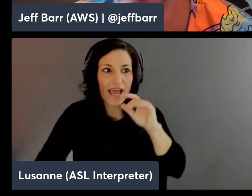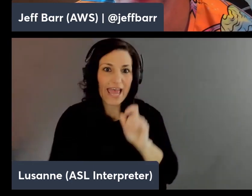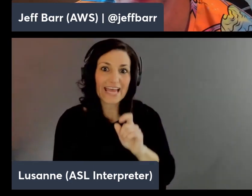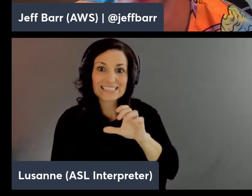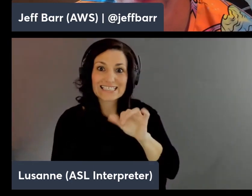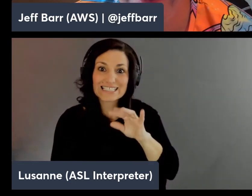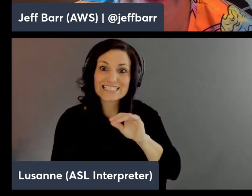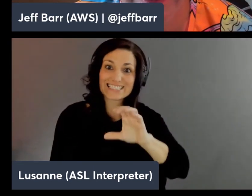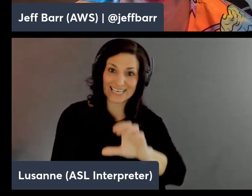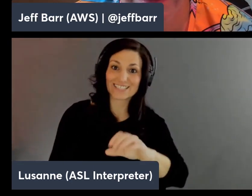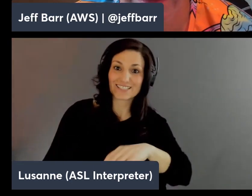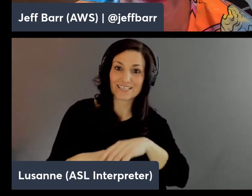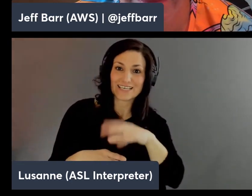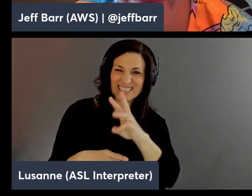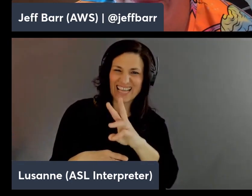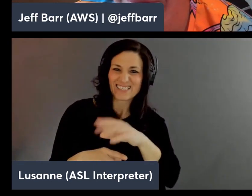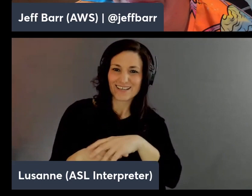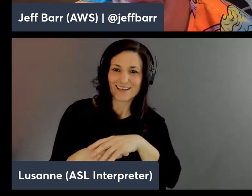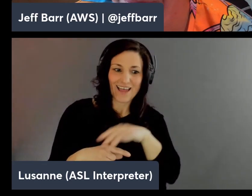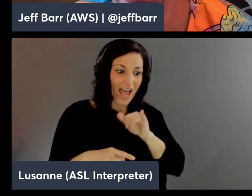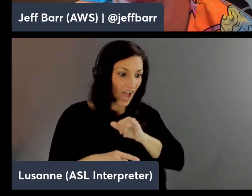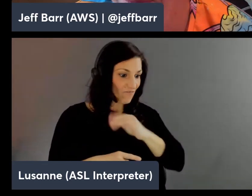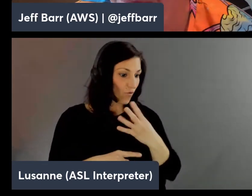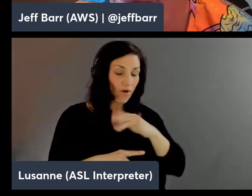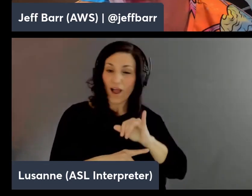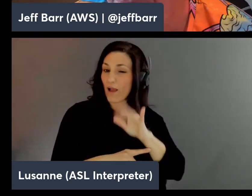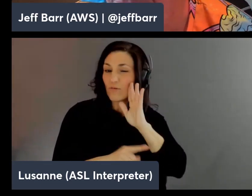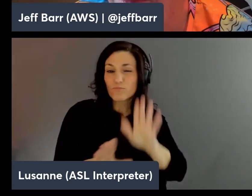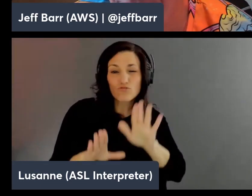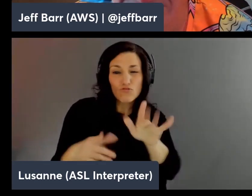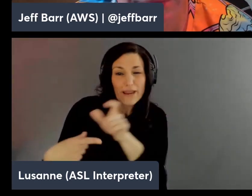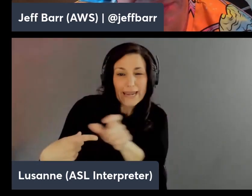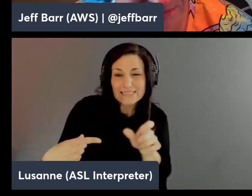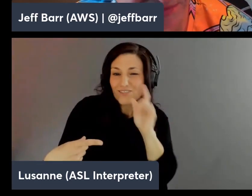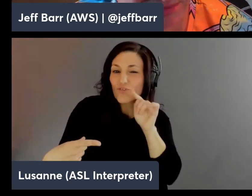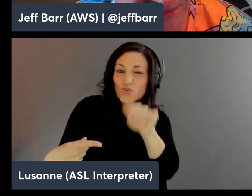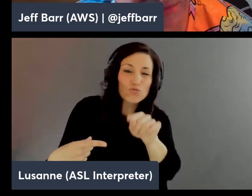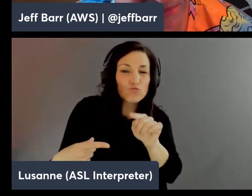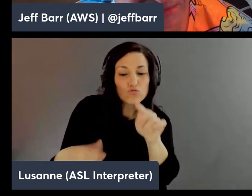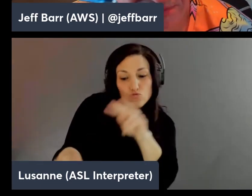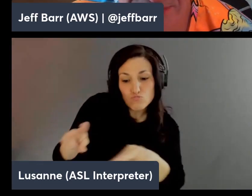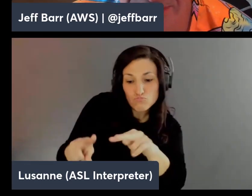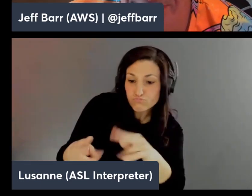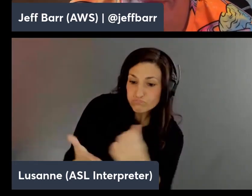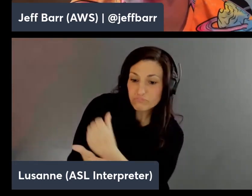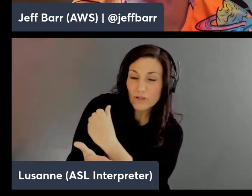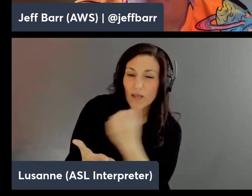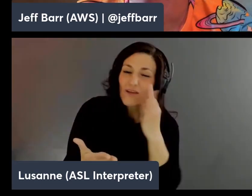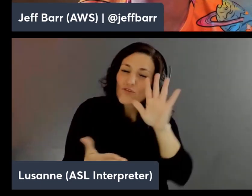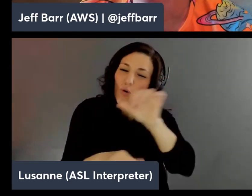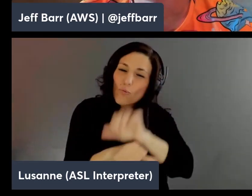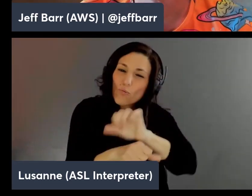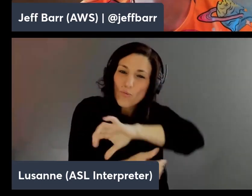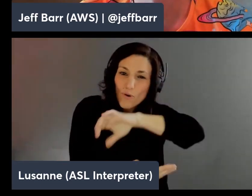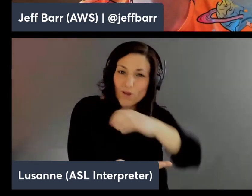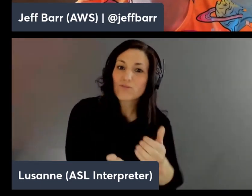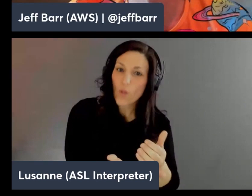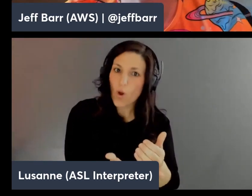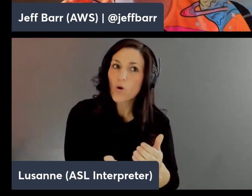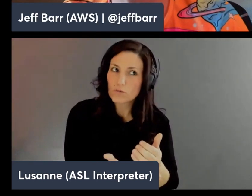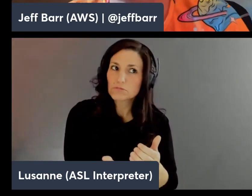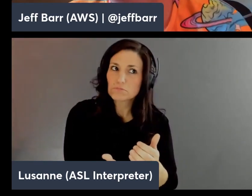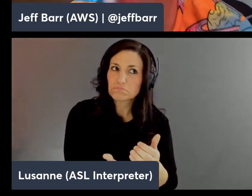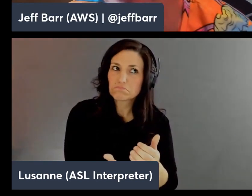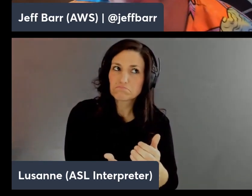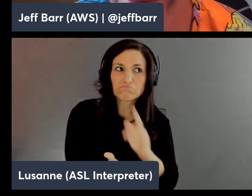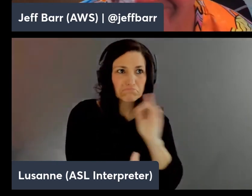then I4I is going to be a great instance for you to look at. If you have workload that would very well